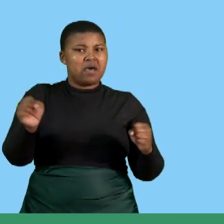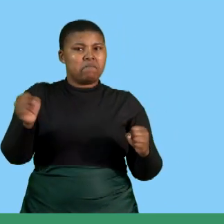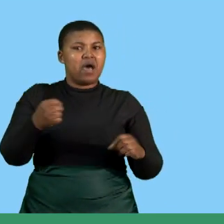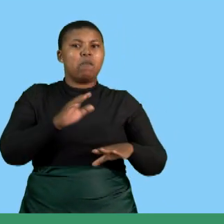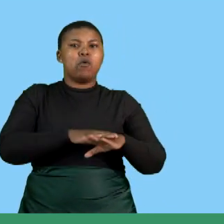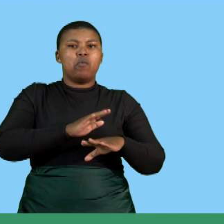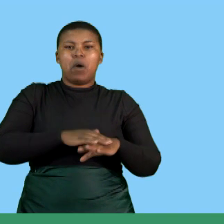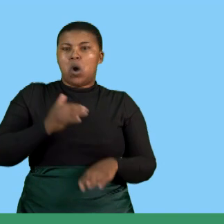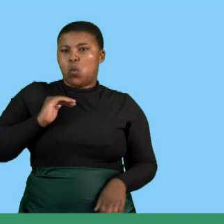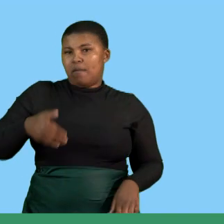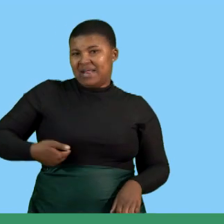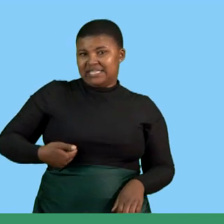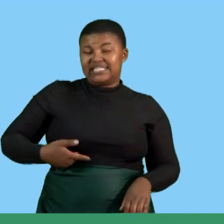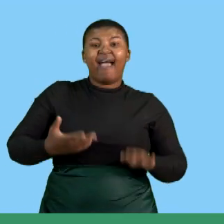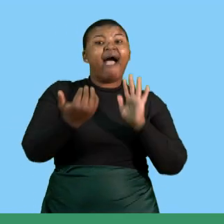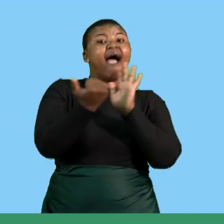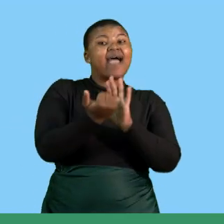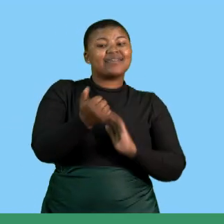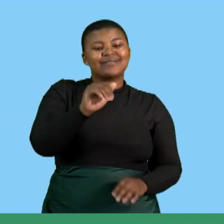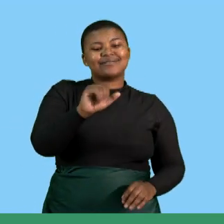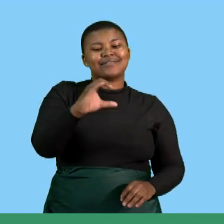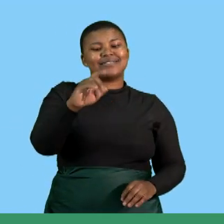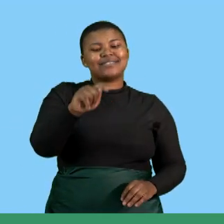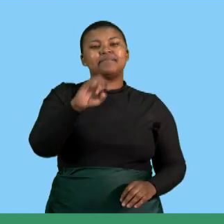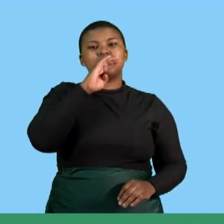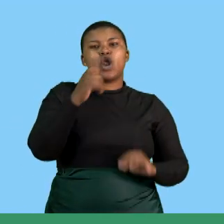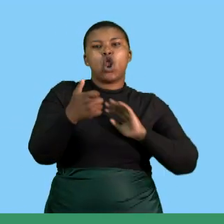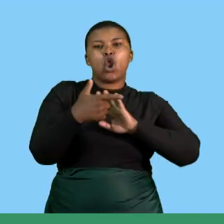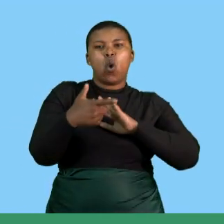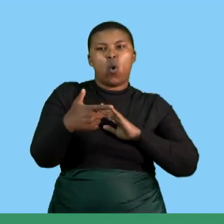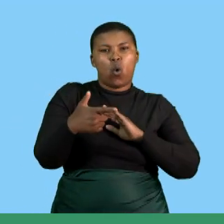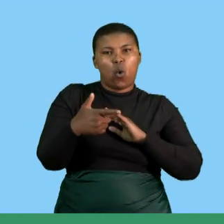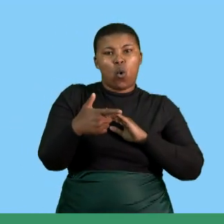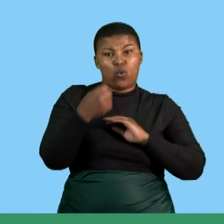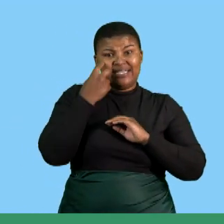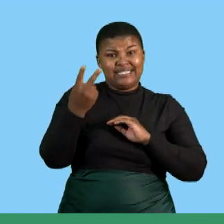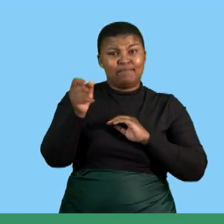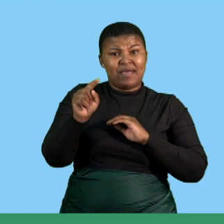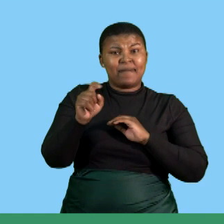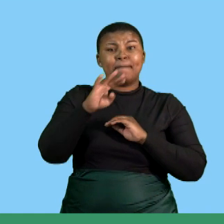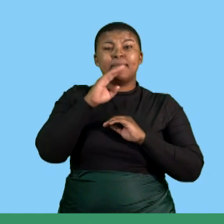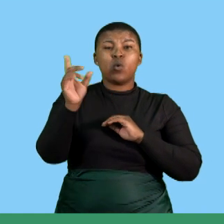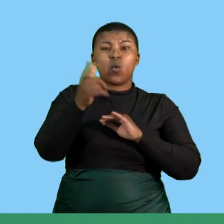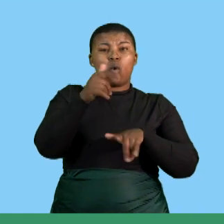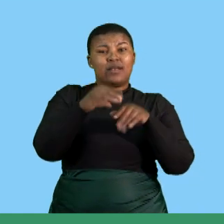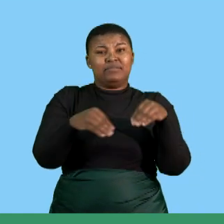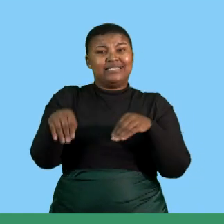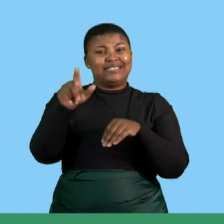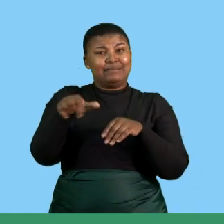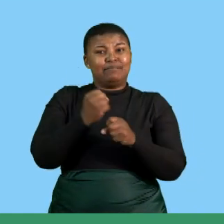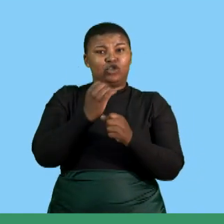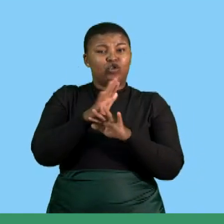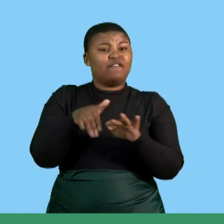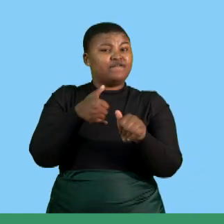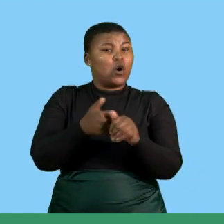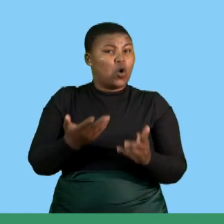Now, act is a law. So an act is a law that has to be implemented.